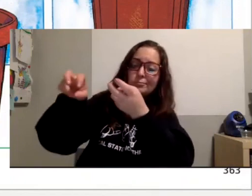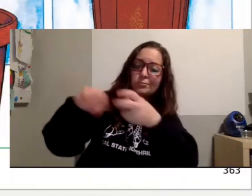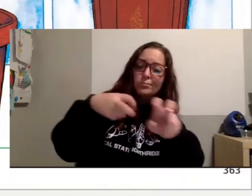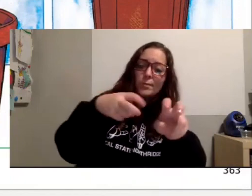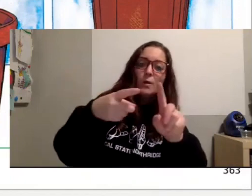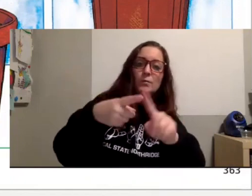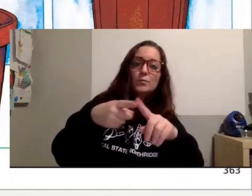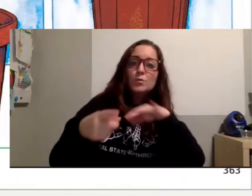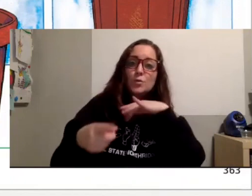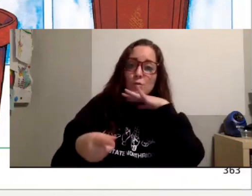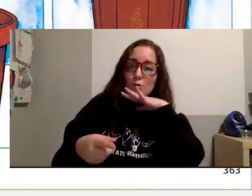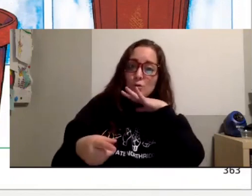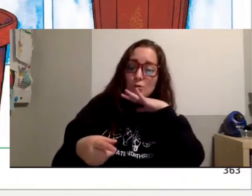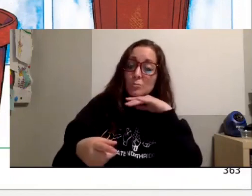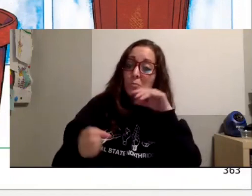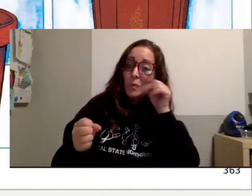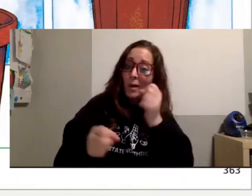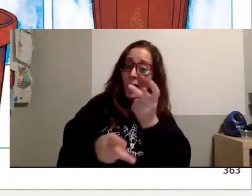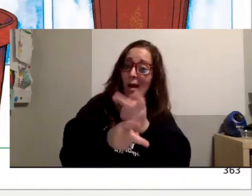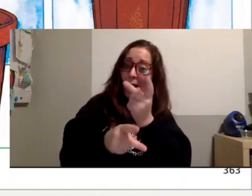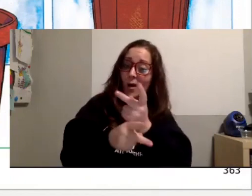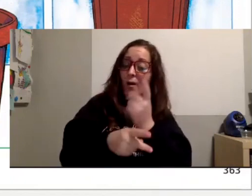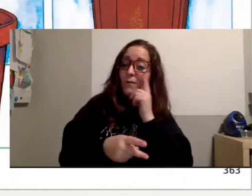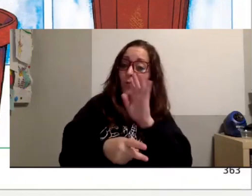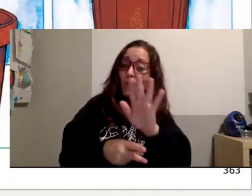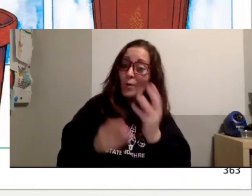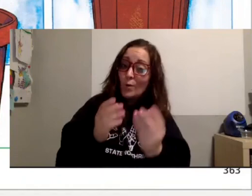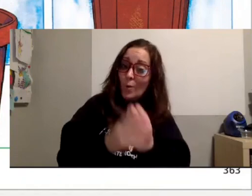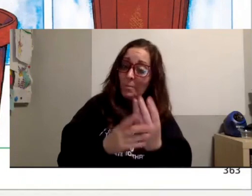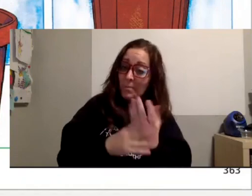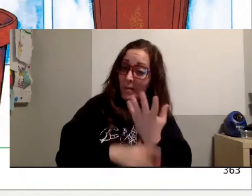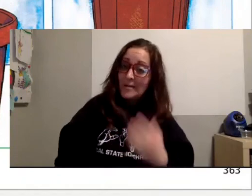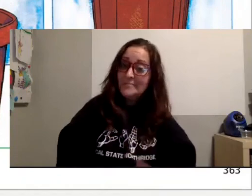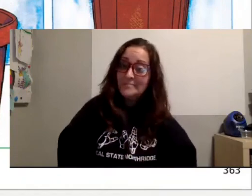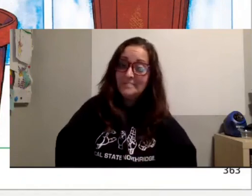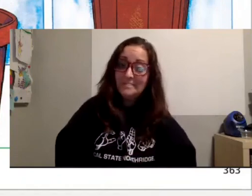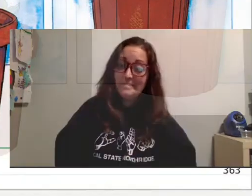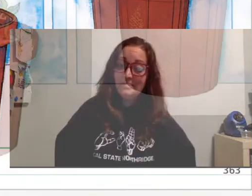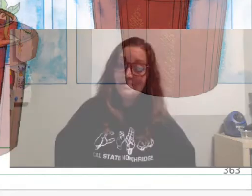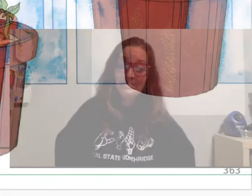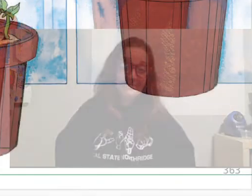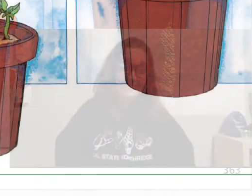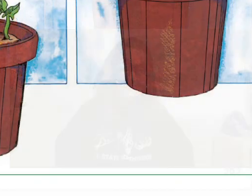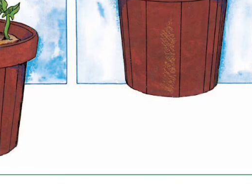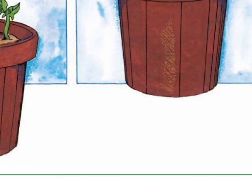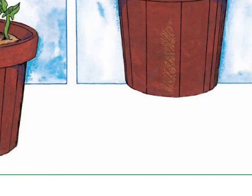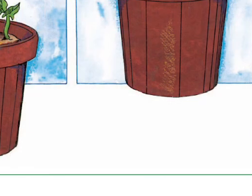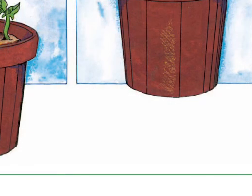Once it grows, you can transfer it to soil and care for your plant.